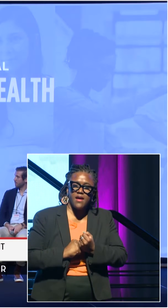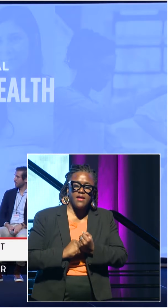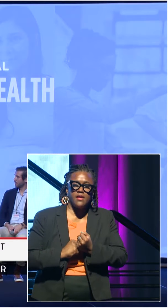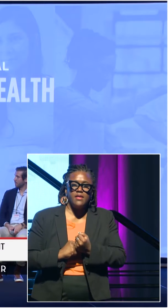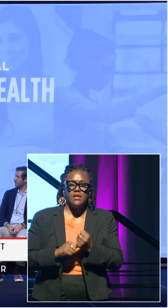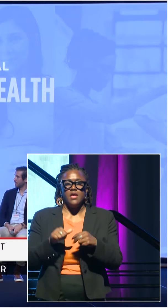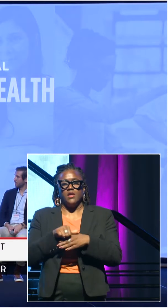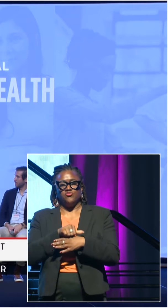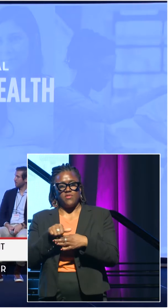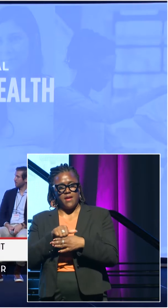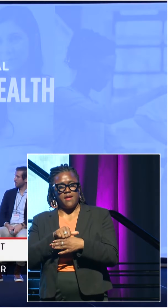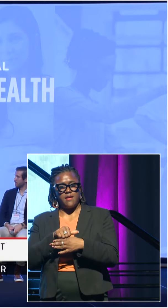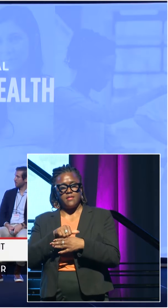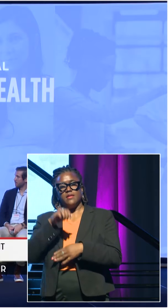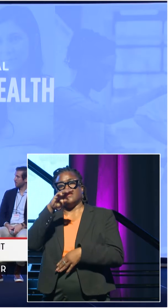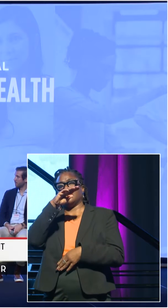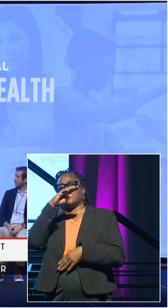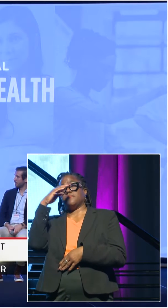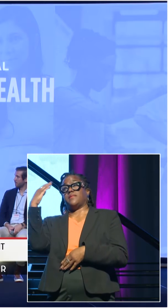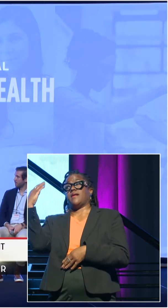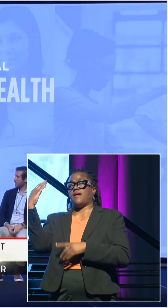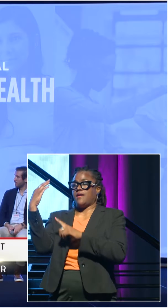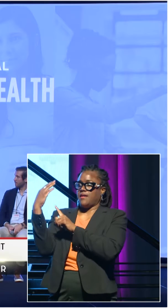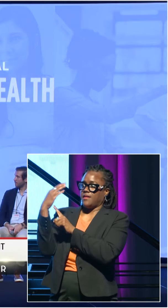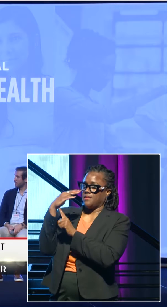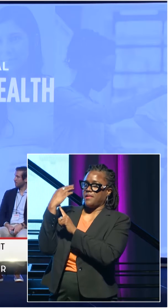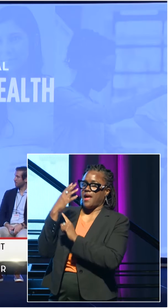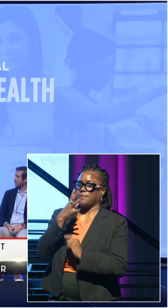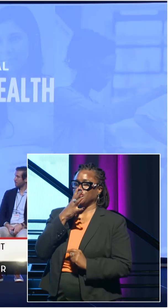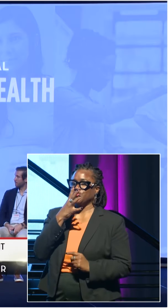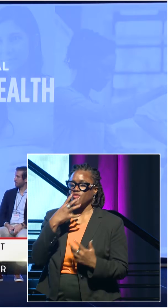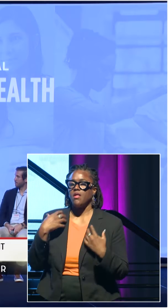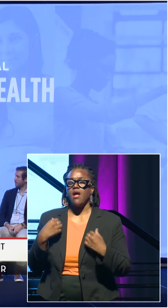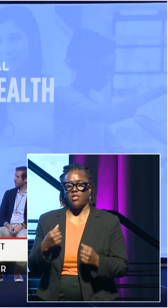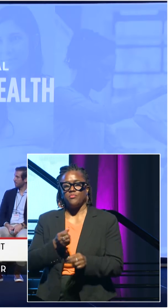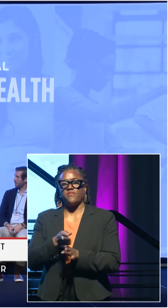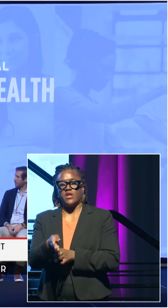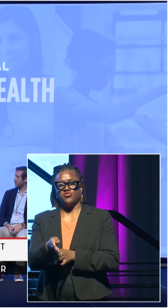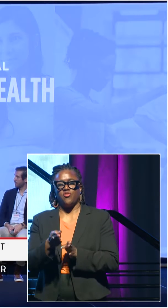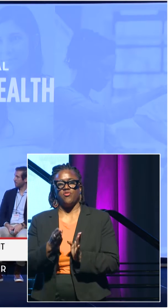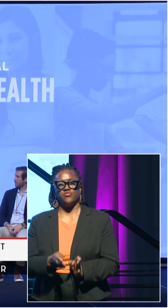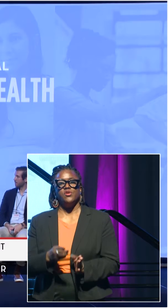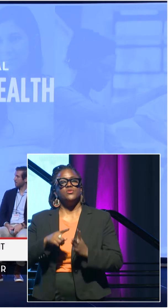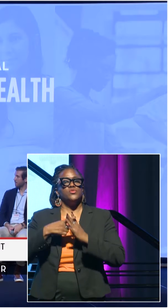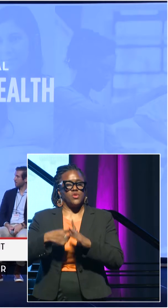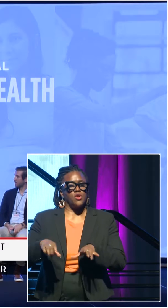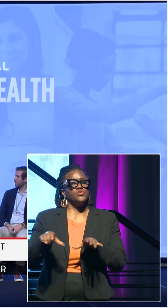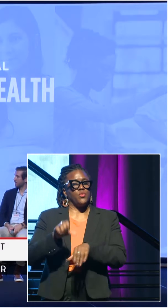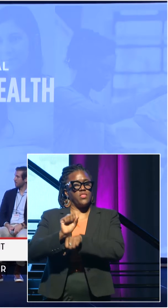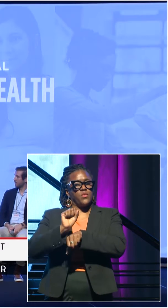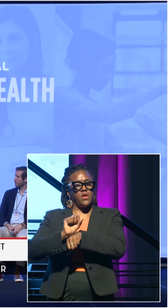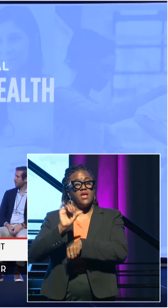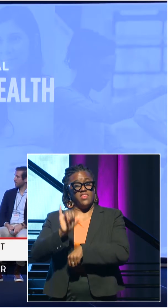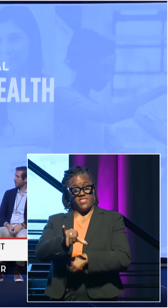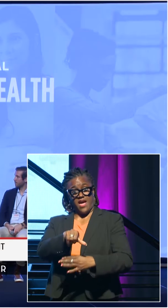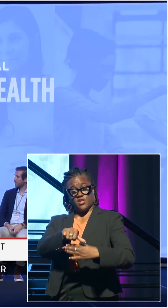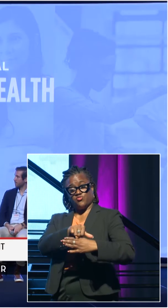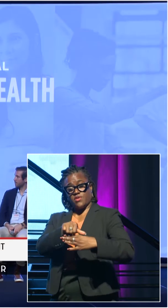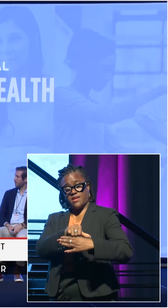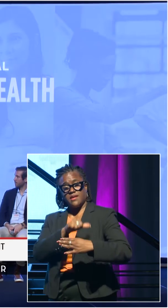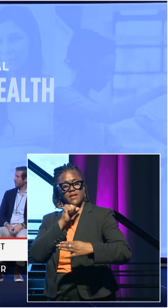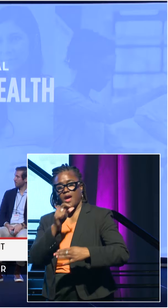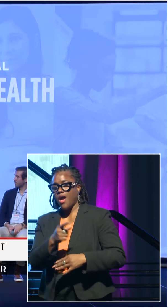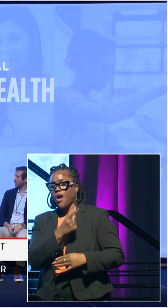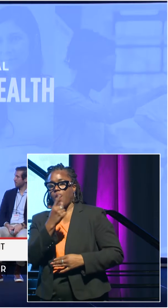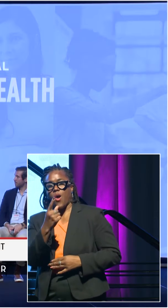and train Black maternal health professionals to start doing this work. And that training is not going to